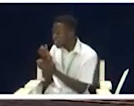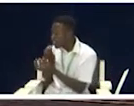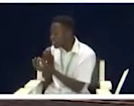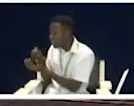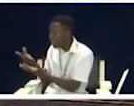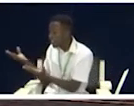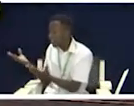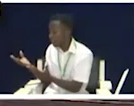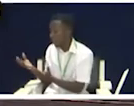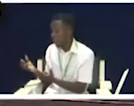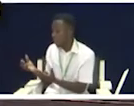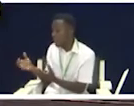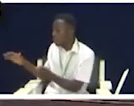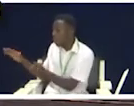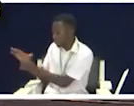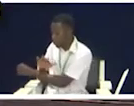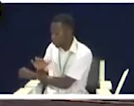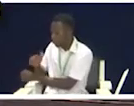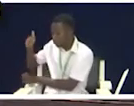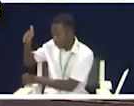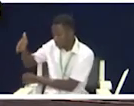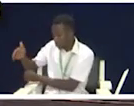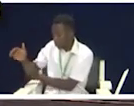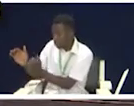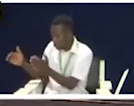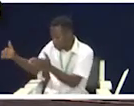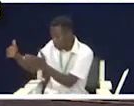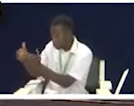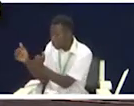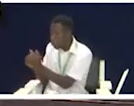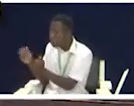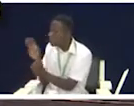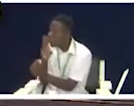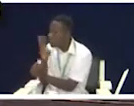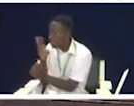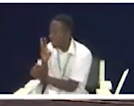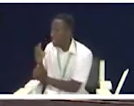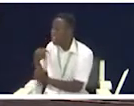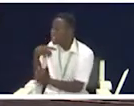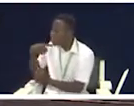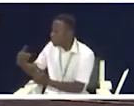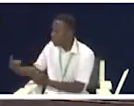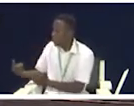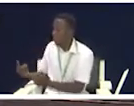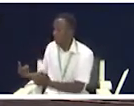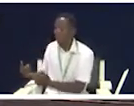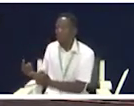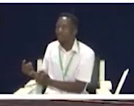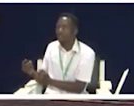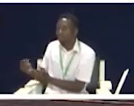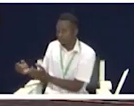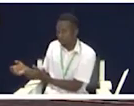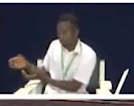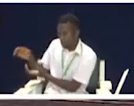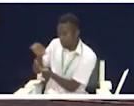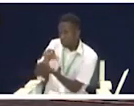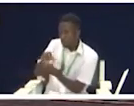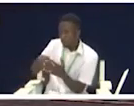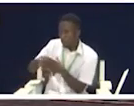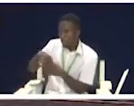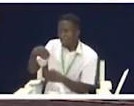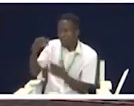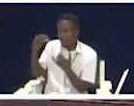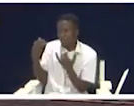"Fill the water pots with water." And they filled them to the brim. And he said to them, "Draw some out now and take it to